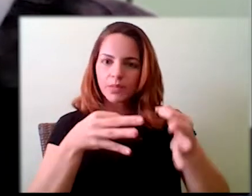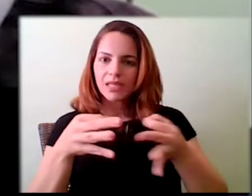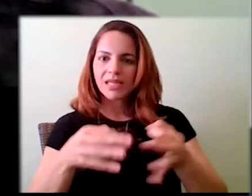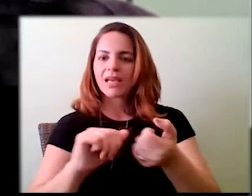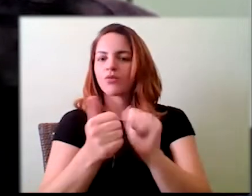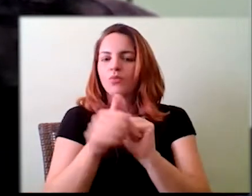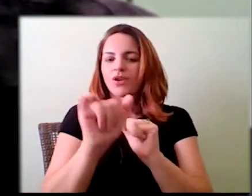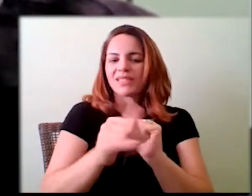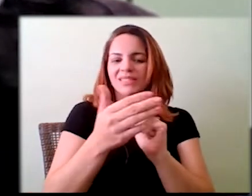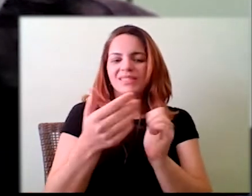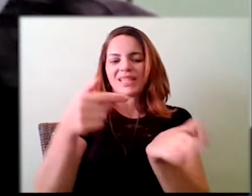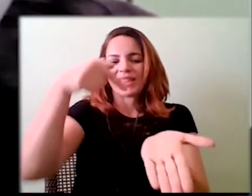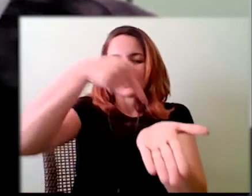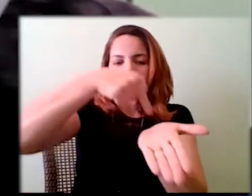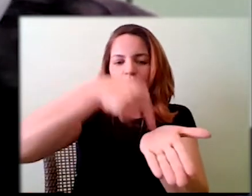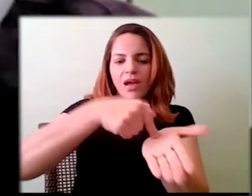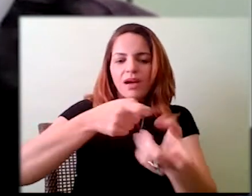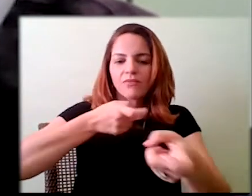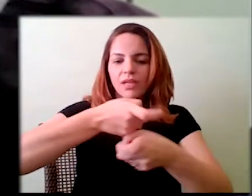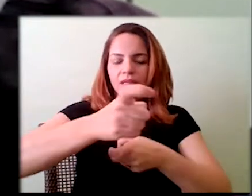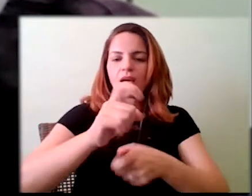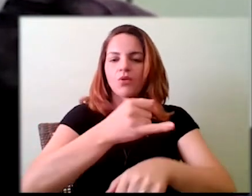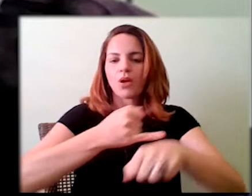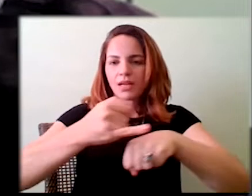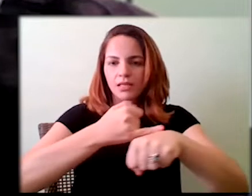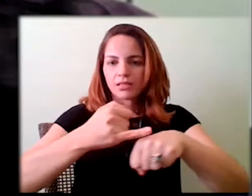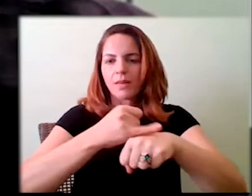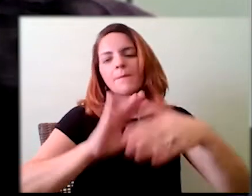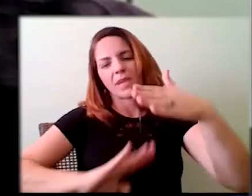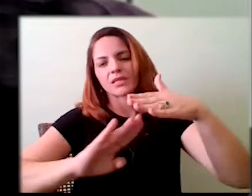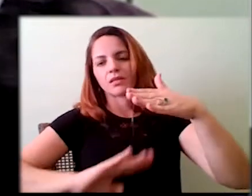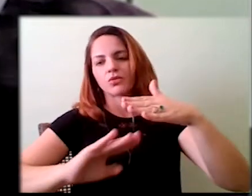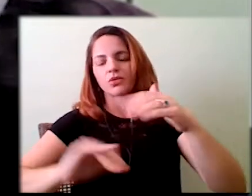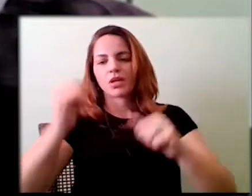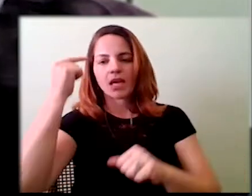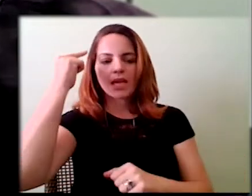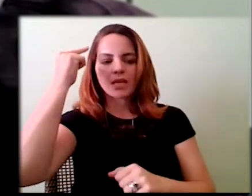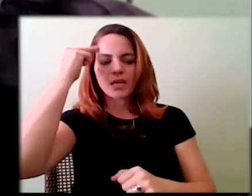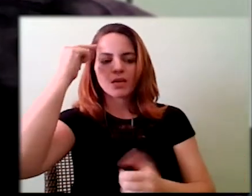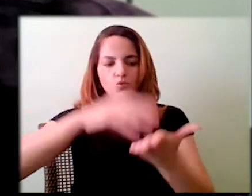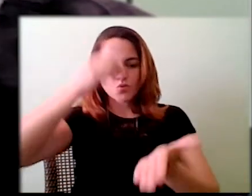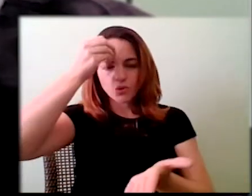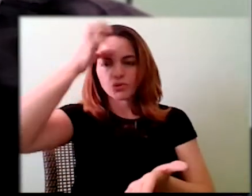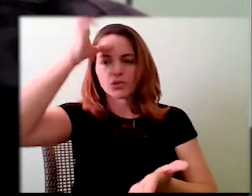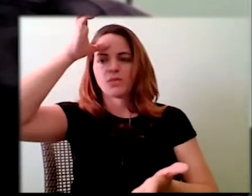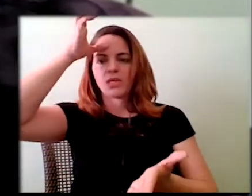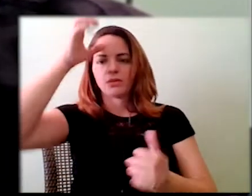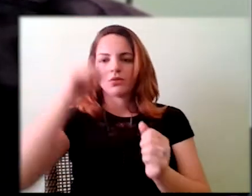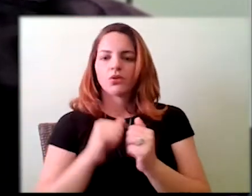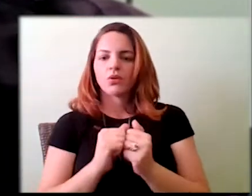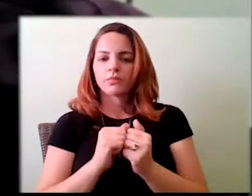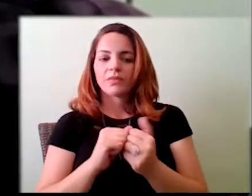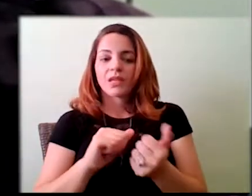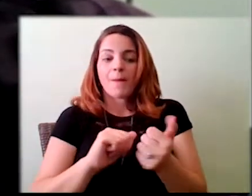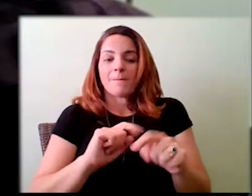on decolonial thought and praxis, Zambrana shows how debt functions as an apparatus of